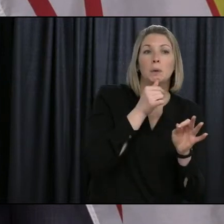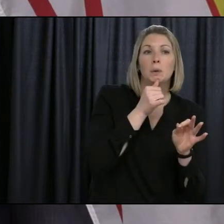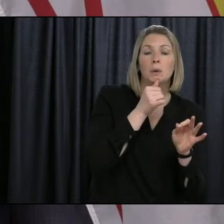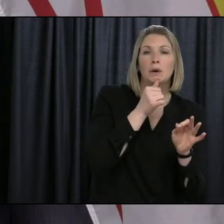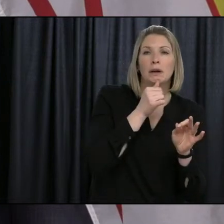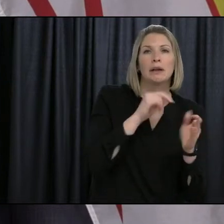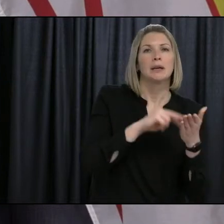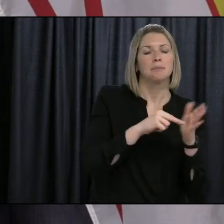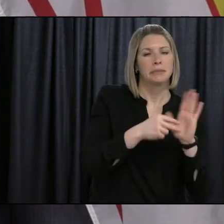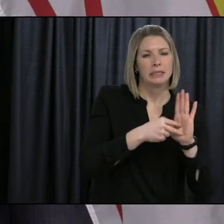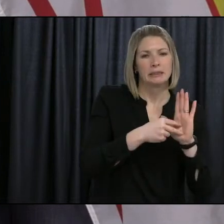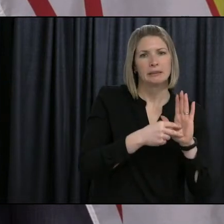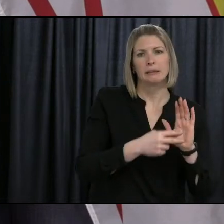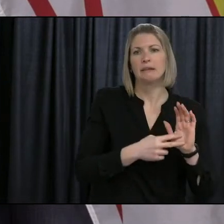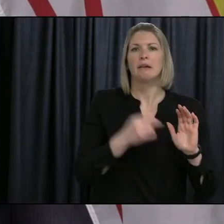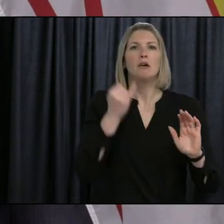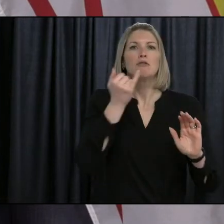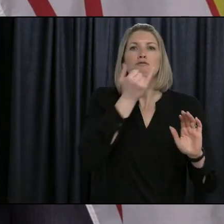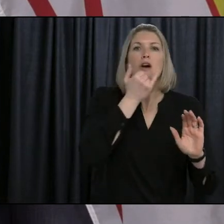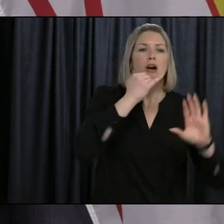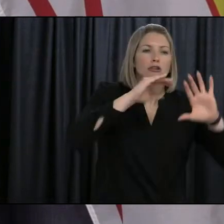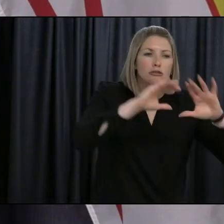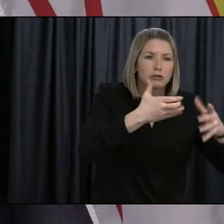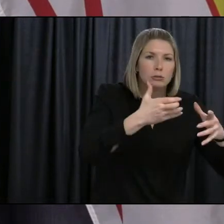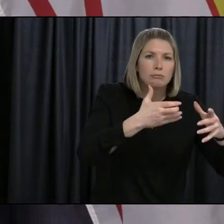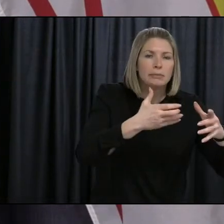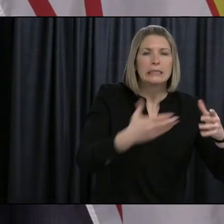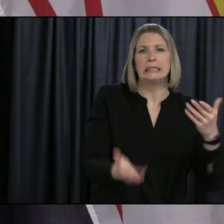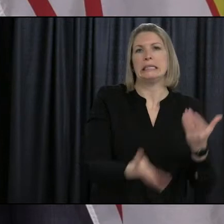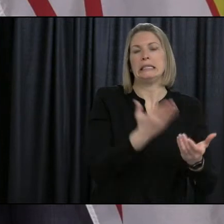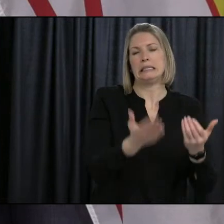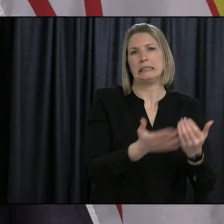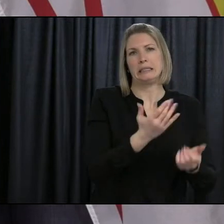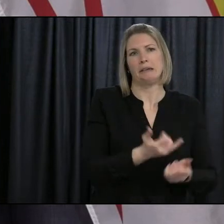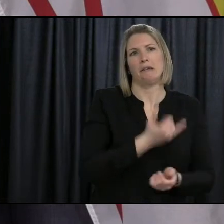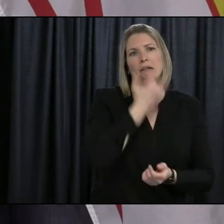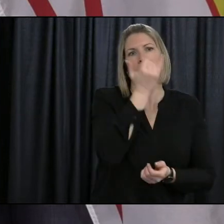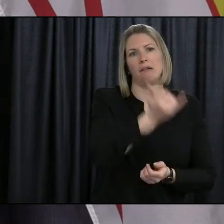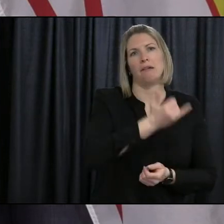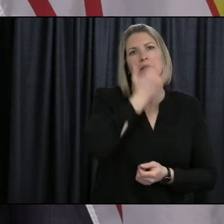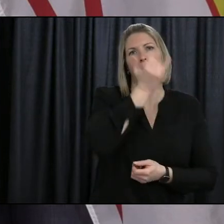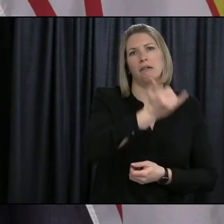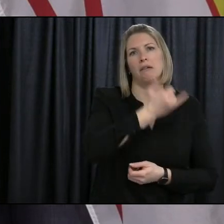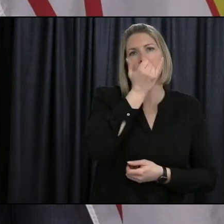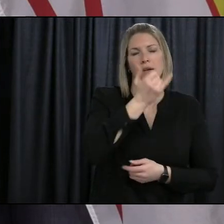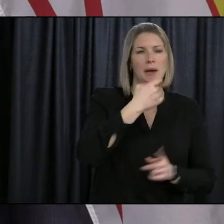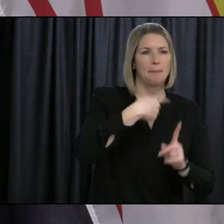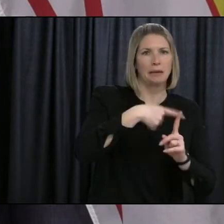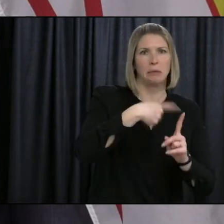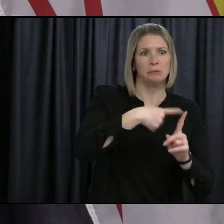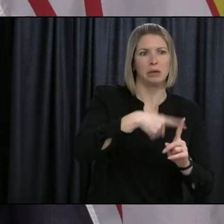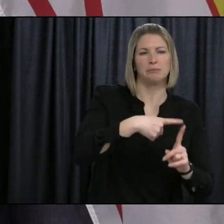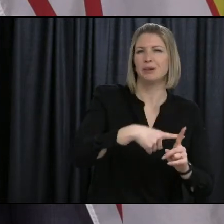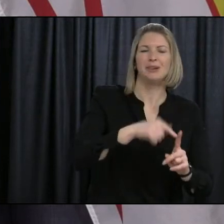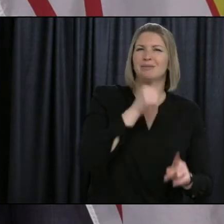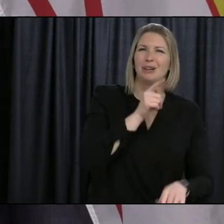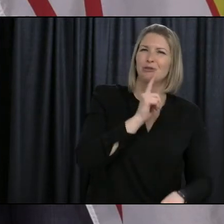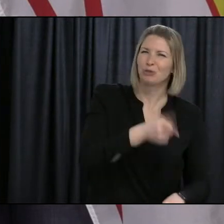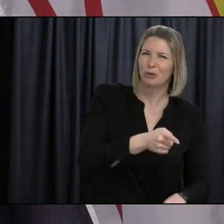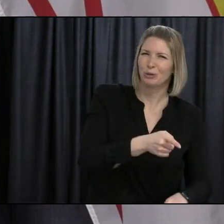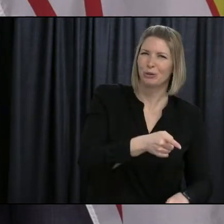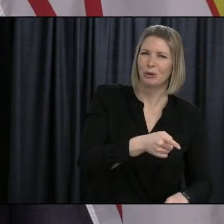do need to make sure that when we're doing these types of tests that we're actually using the proper tests to give us the information that we